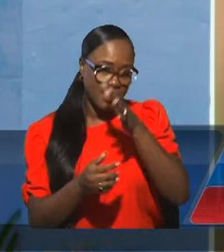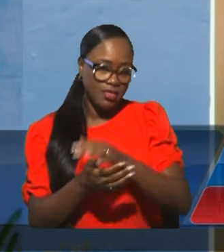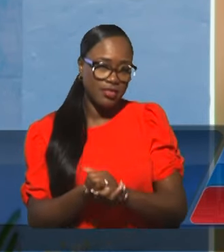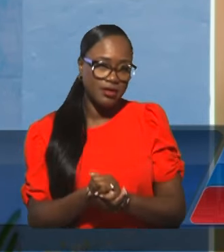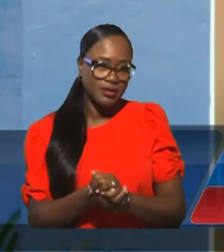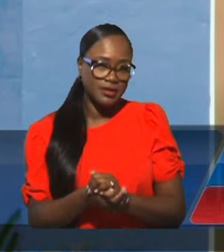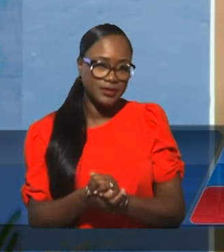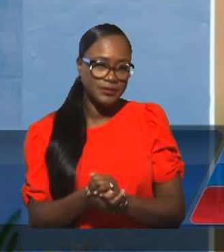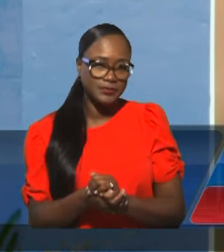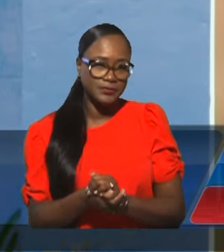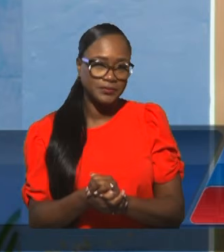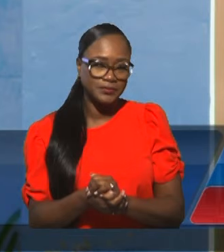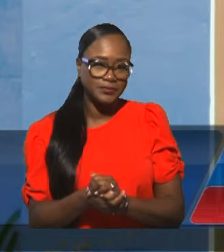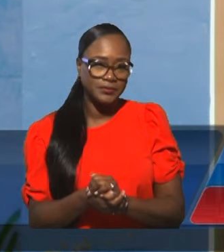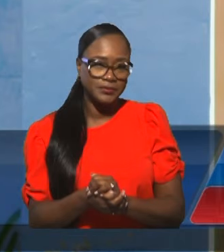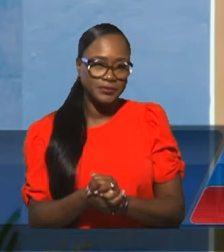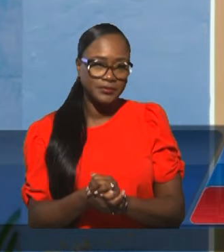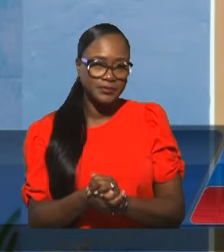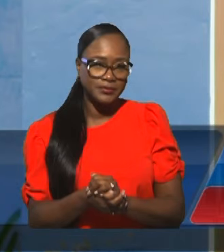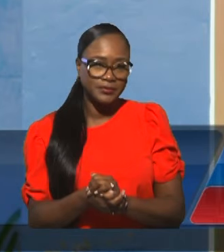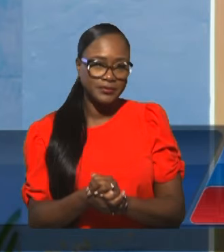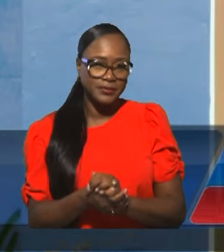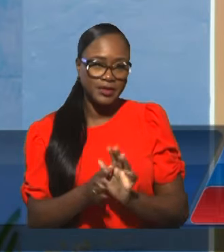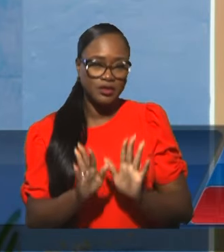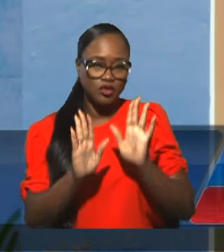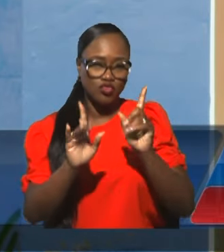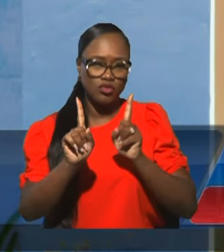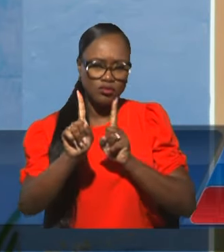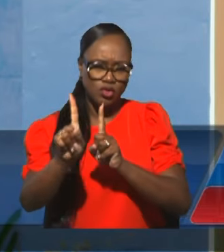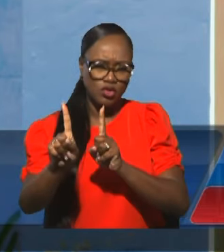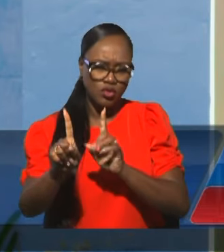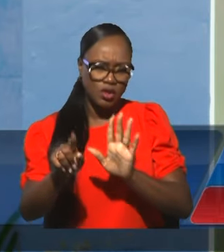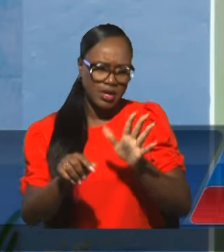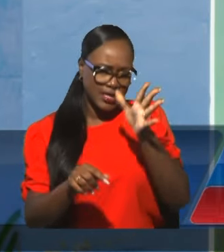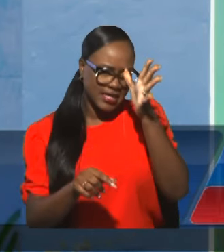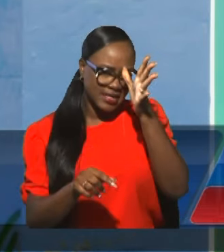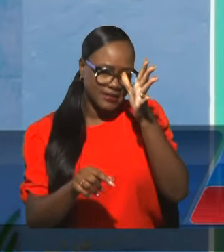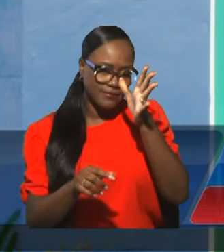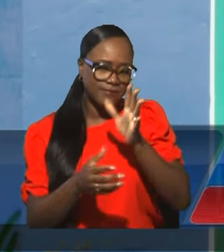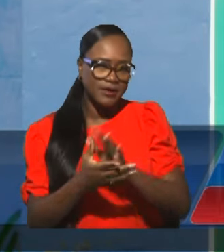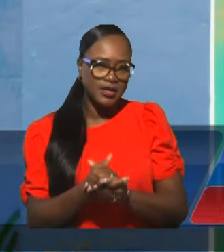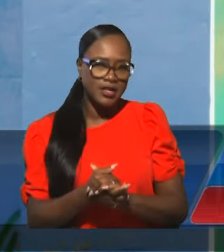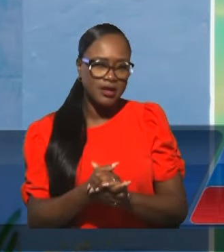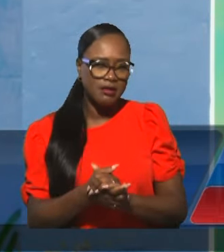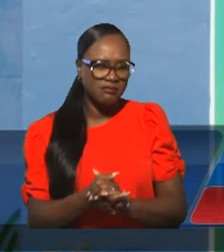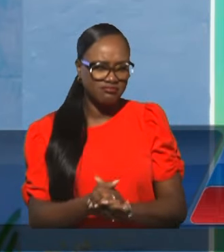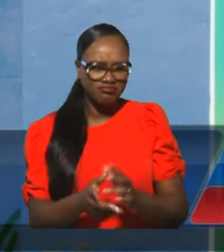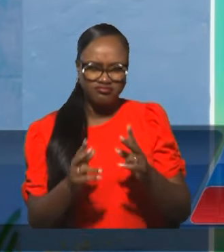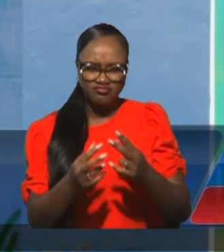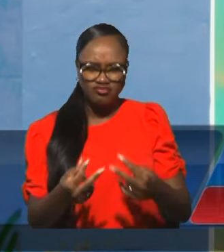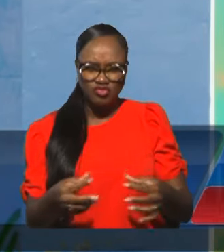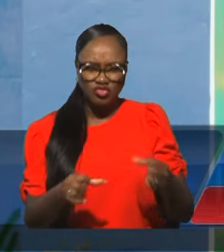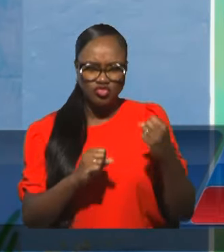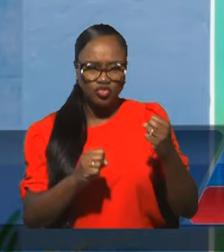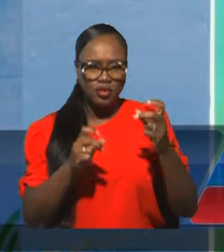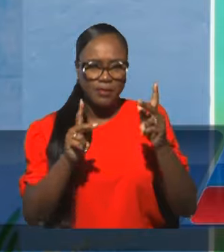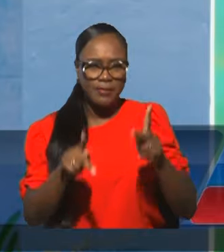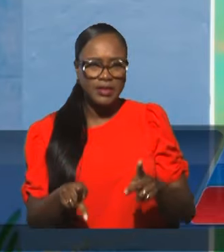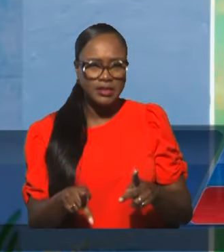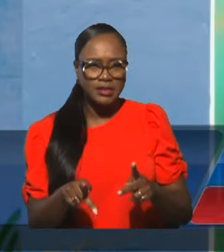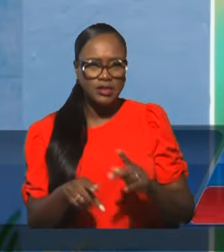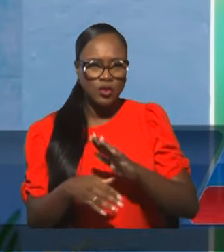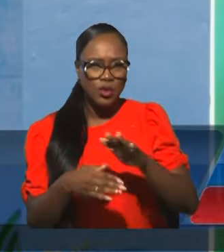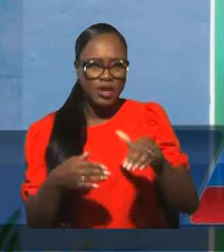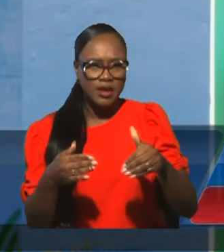mentor, and my dad is such a stalwart, and some of the first things you have to realize when